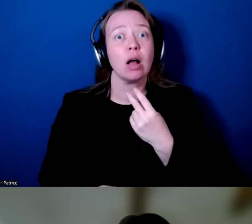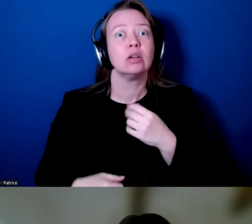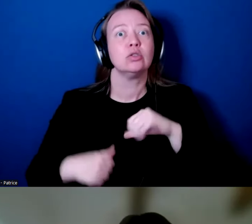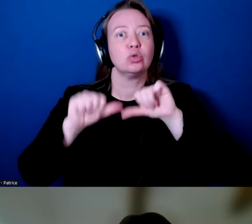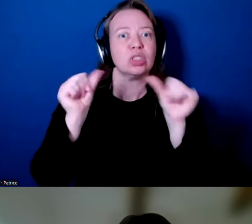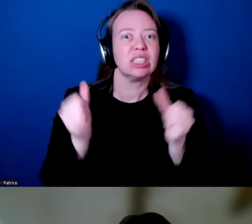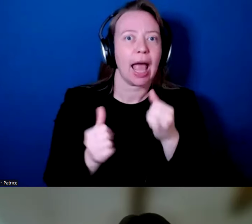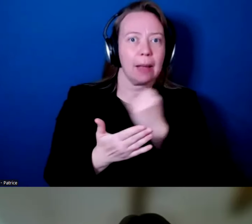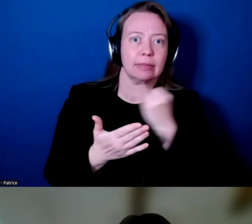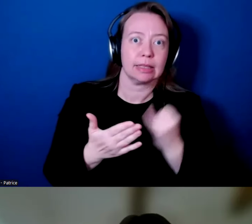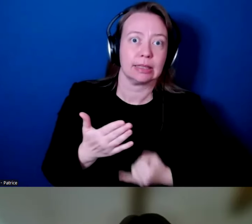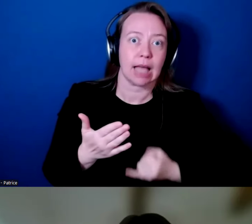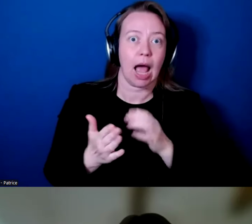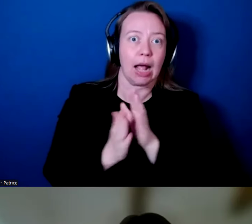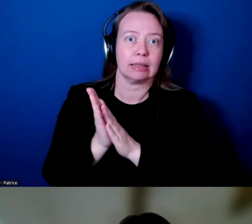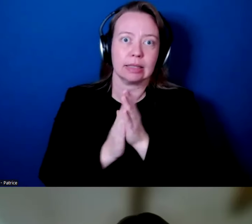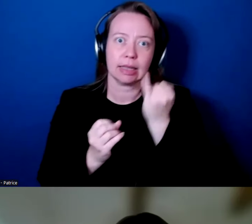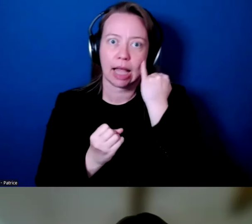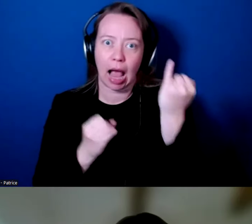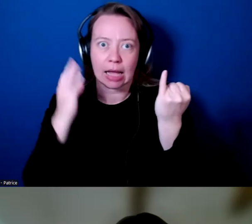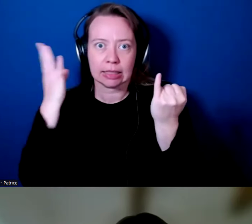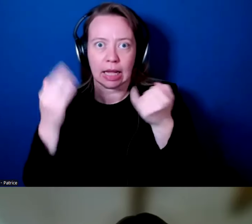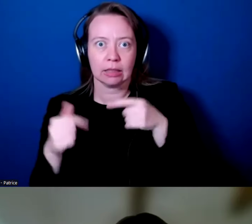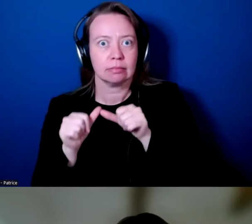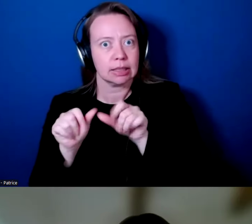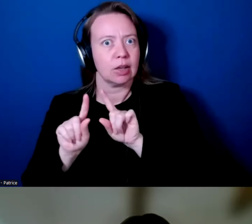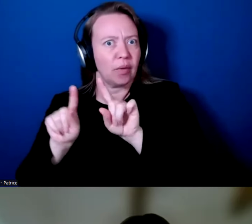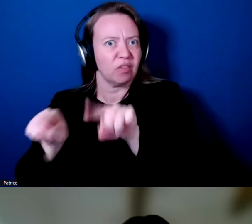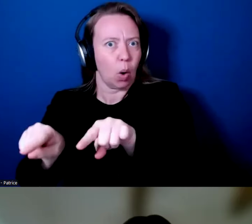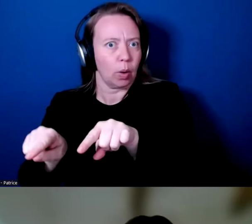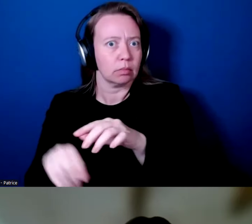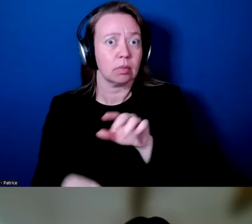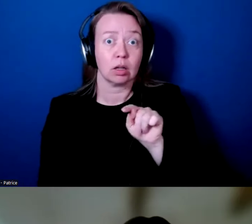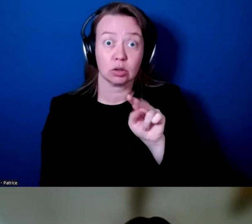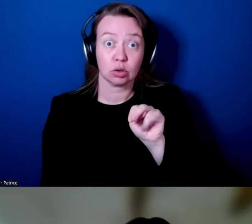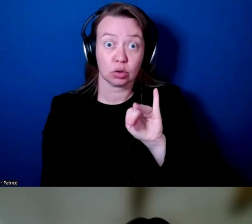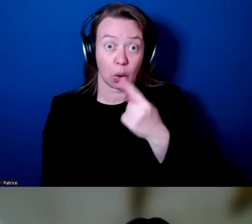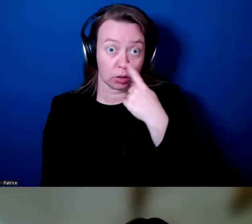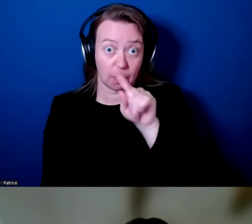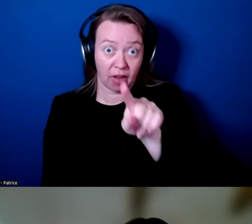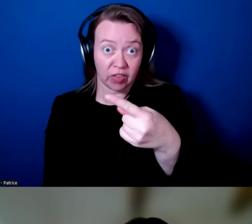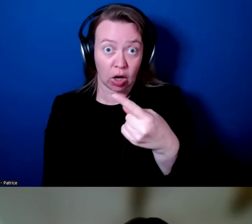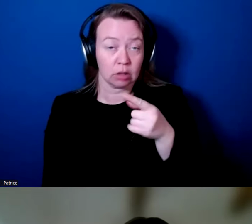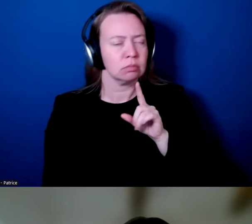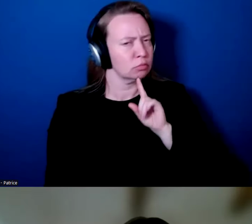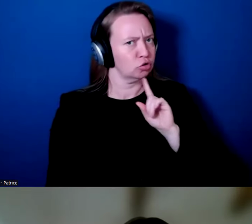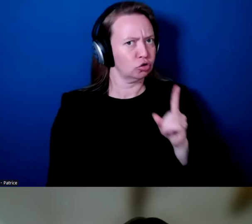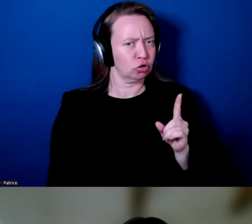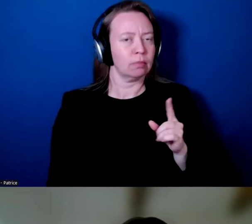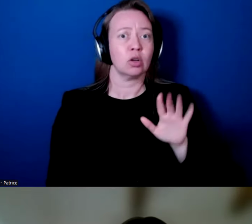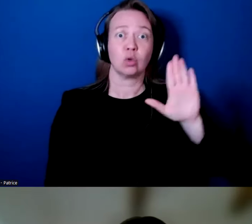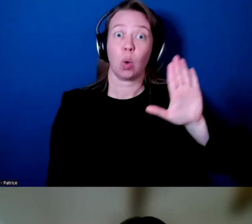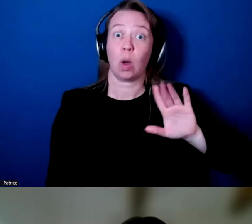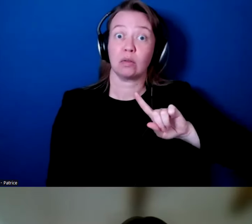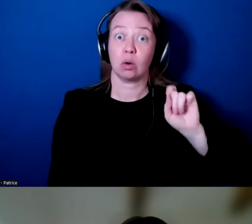forward. So Tony, maybe we can come to you first. Sure, and that's a really great question. So this